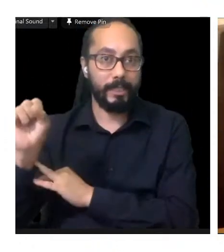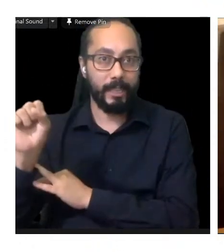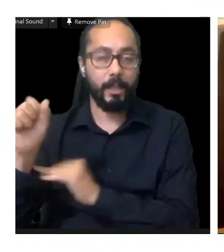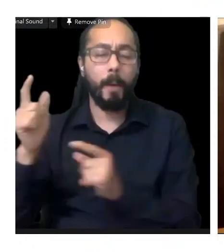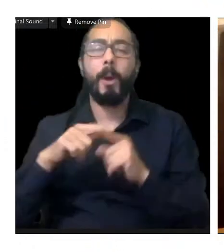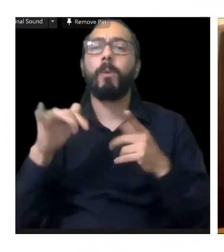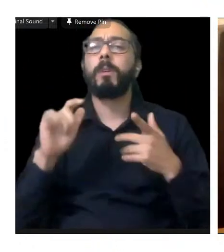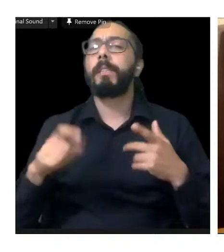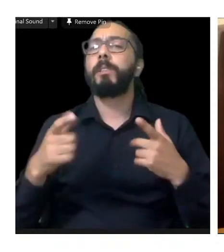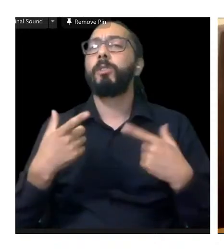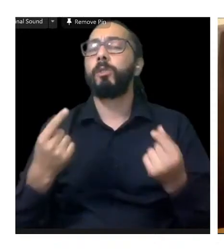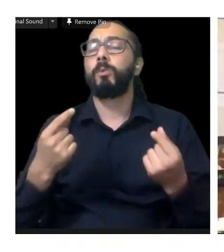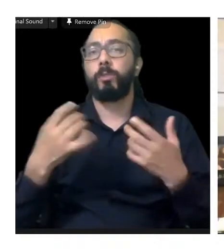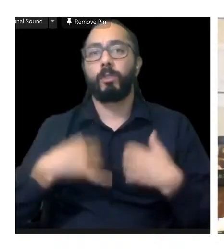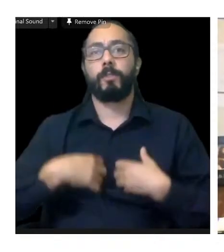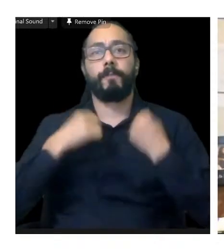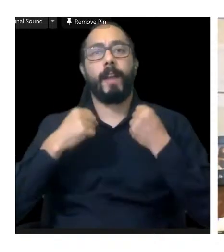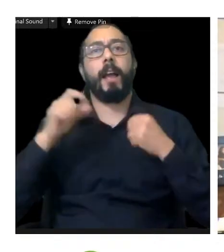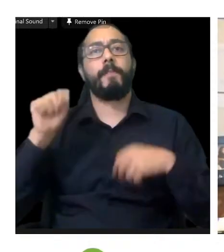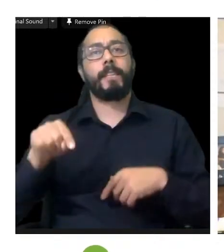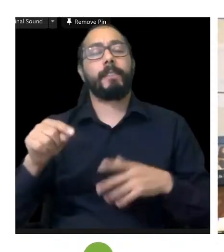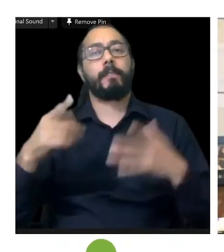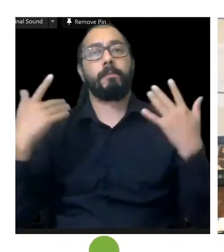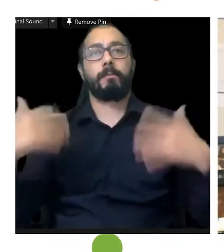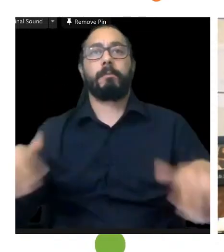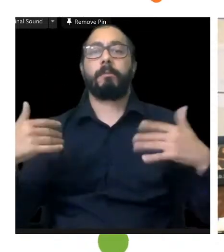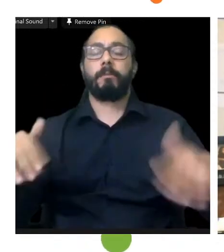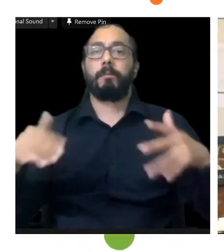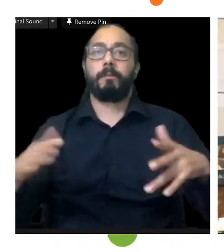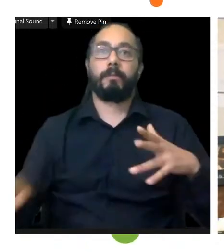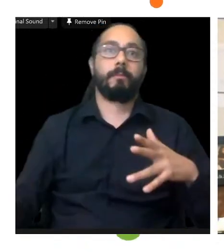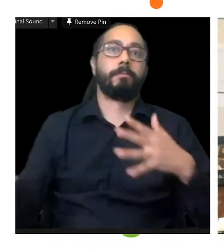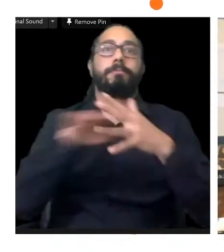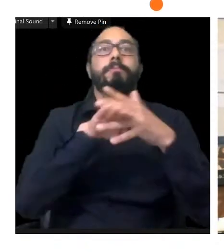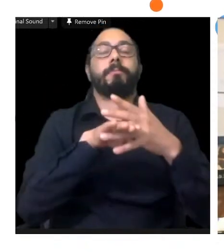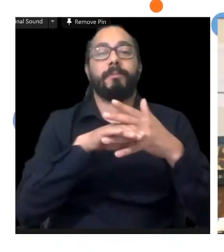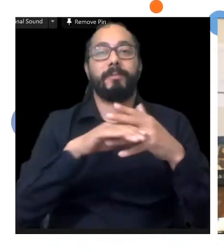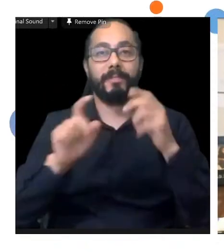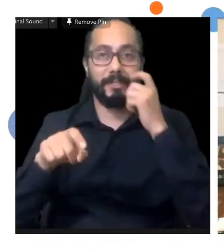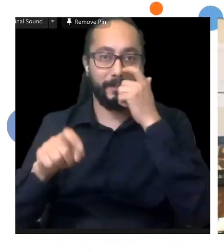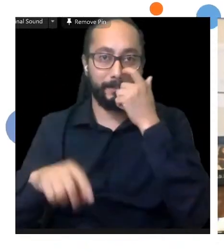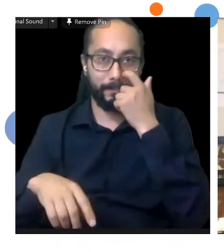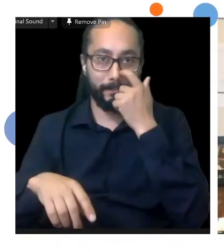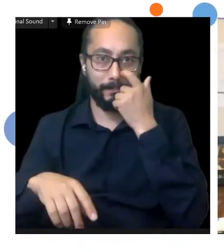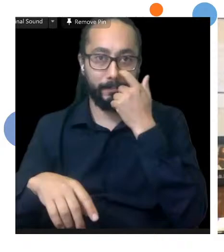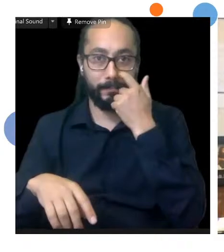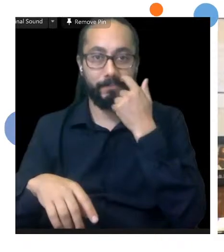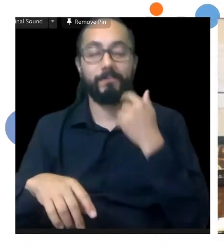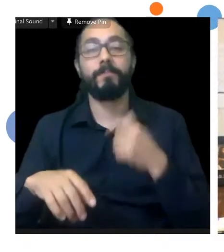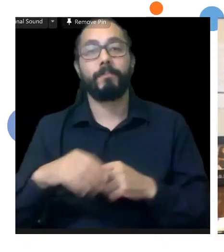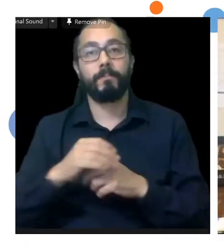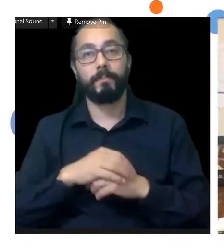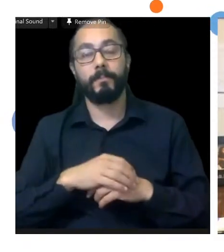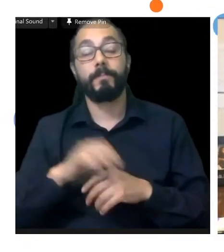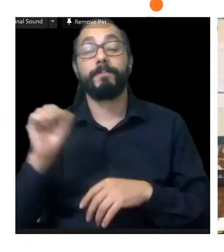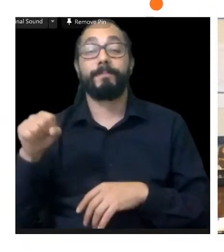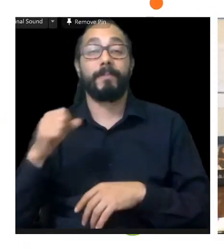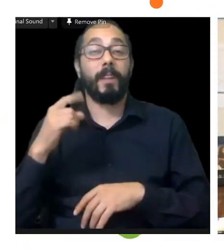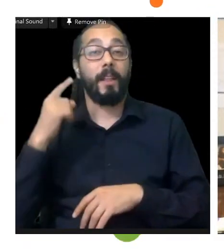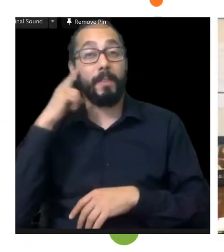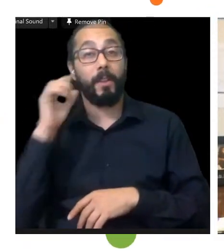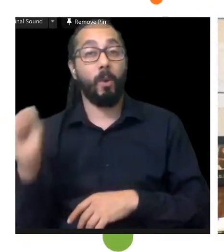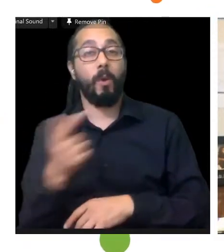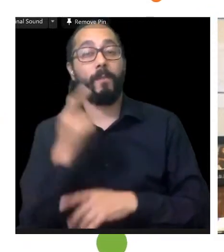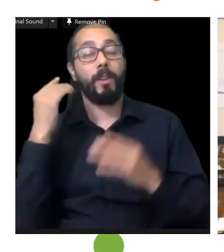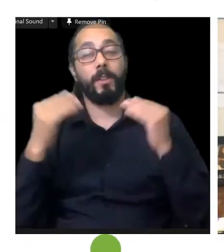intermission? Great. Thank you, Camilla, for that question. And I'm sure we're all thinking about that same question. As Camilla mentioned, my